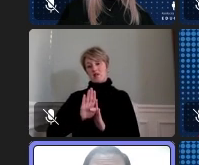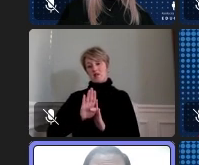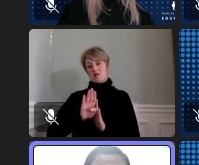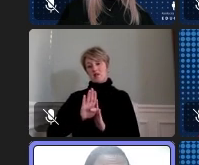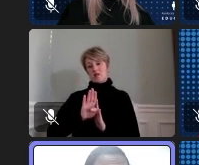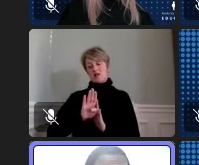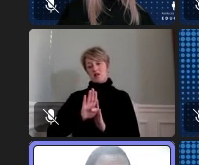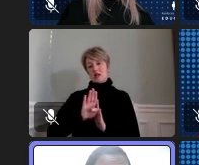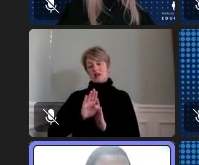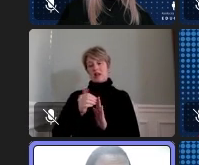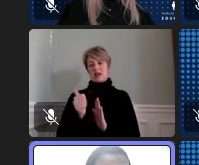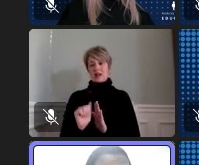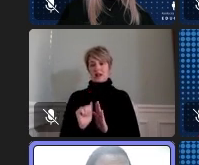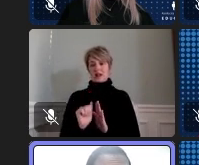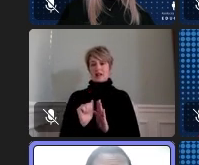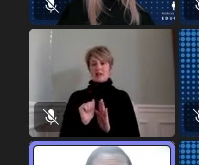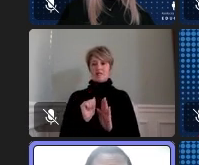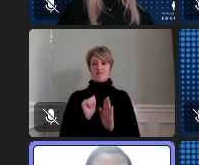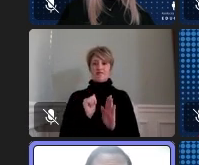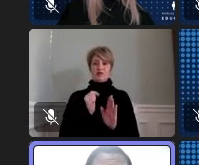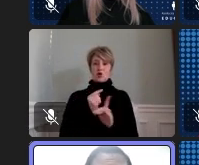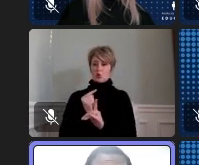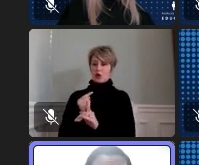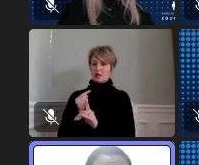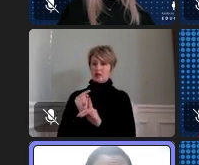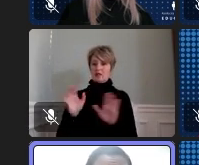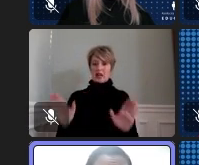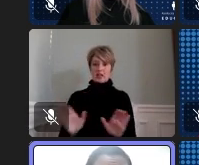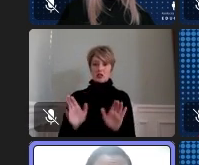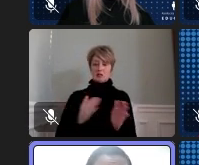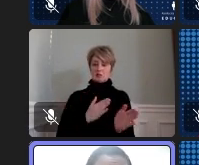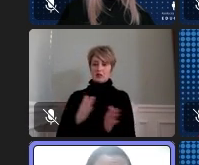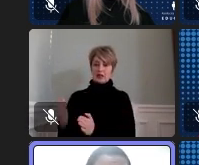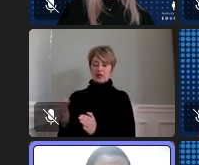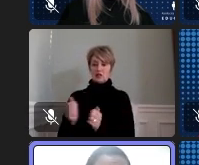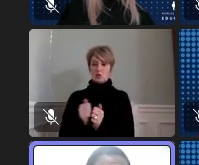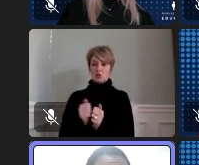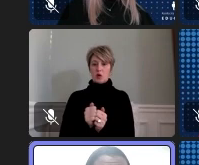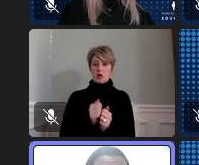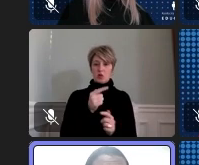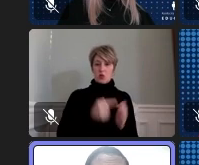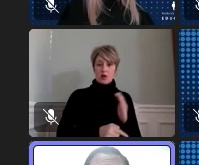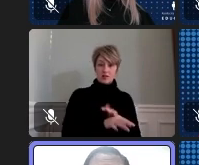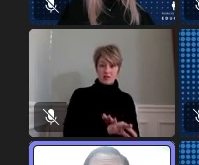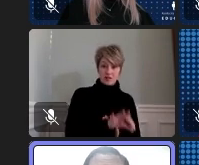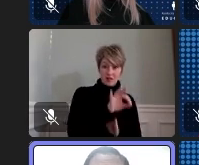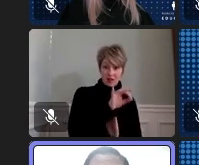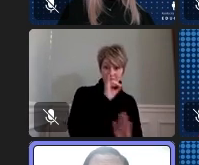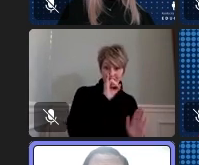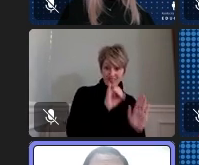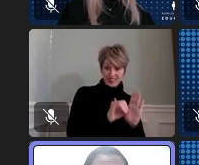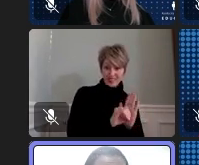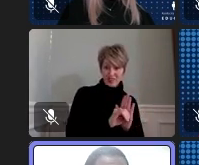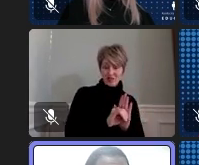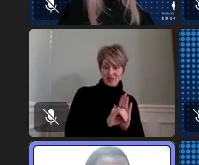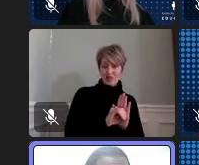any corrective action plans to address findings identified in the federal